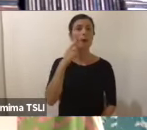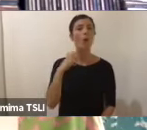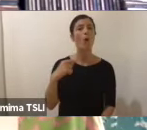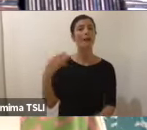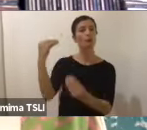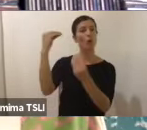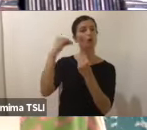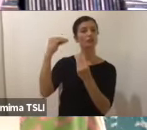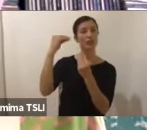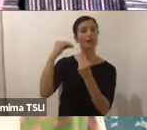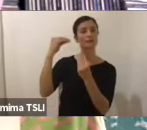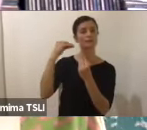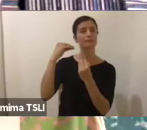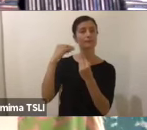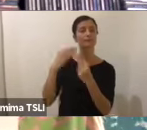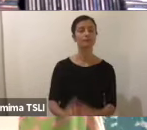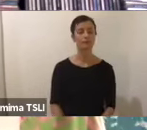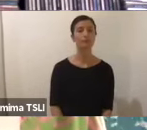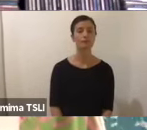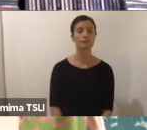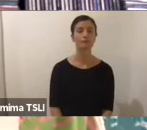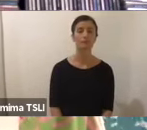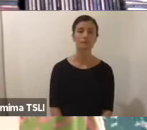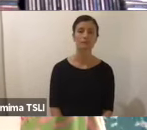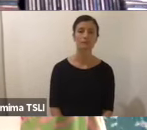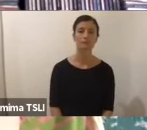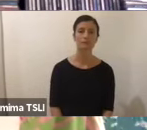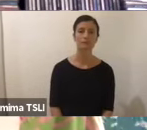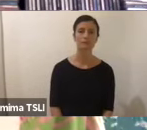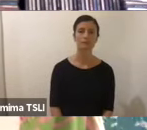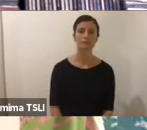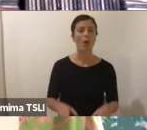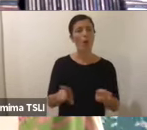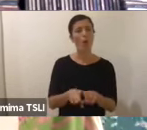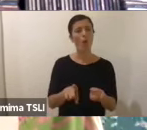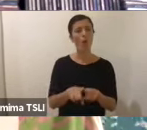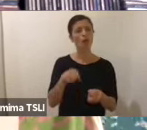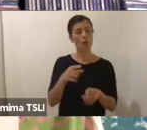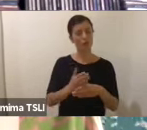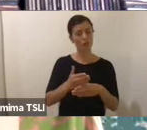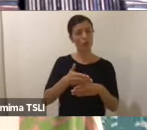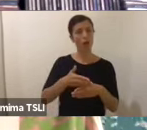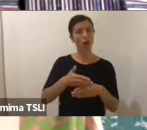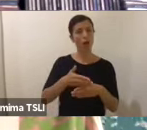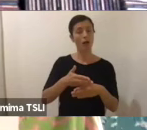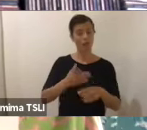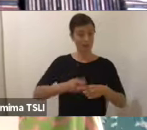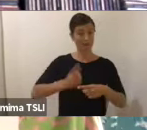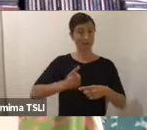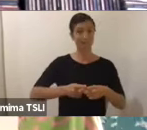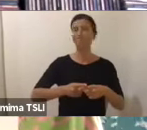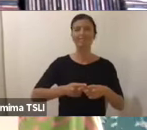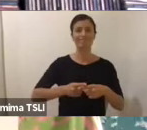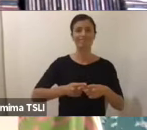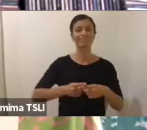one thing and i'd just like to oh well the other thing as well is to know that this work is going to take time um it's going to